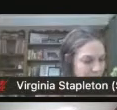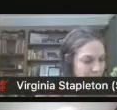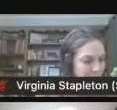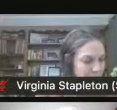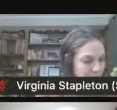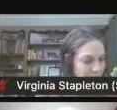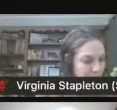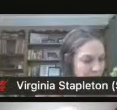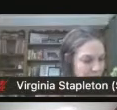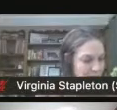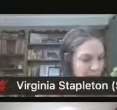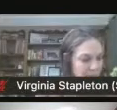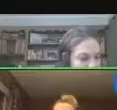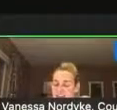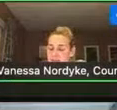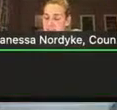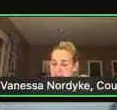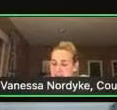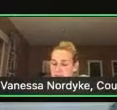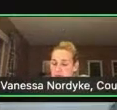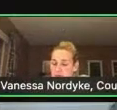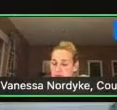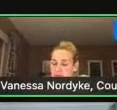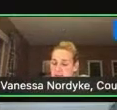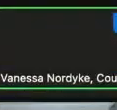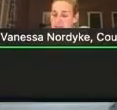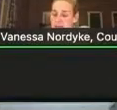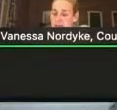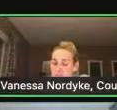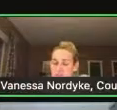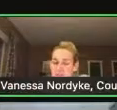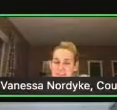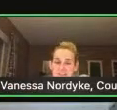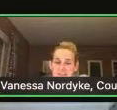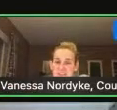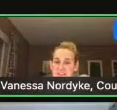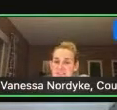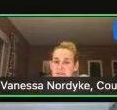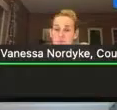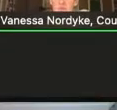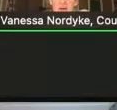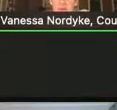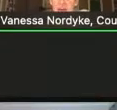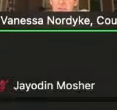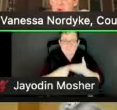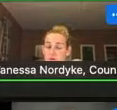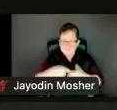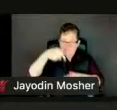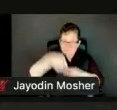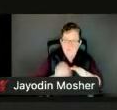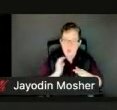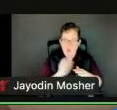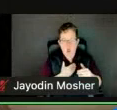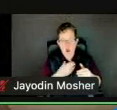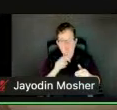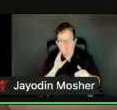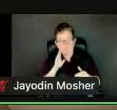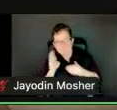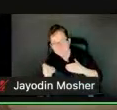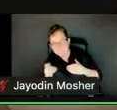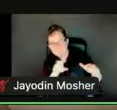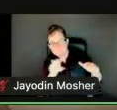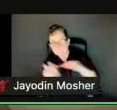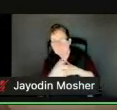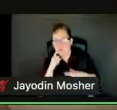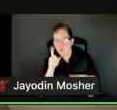this conversation and setting aside the time we need to really discuss in depth what our path forward is. So lots of great